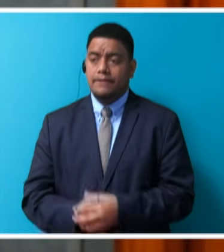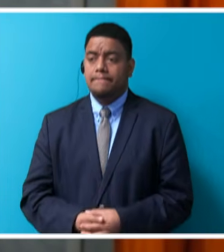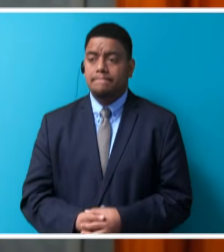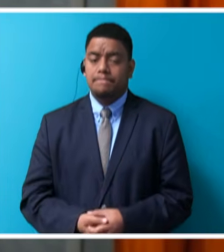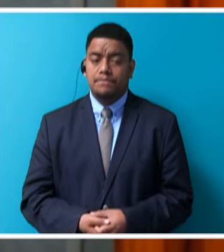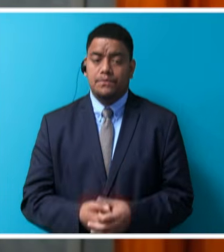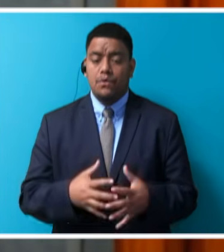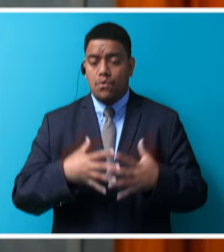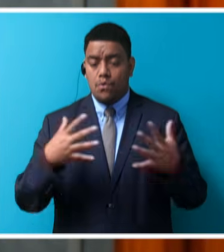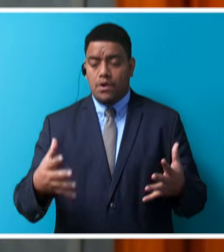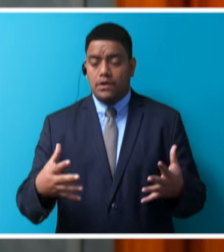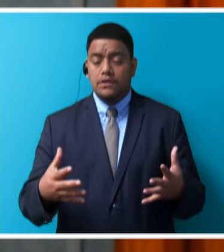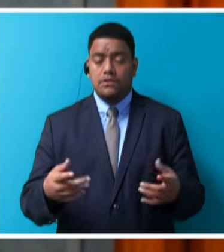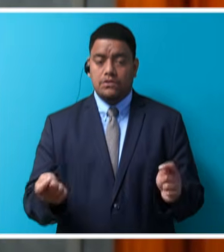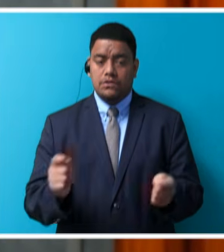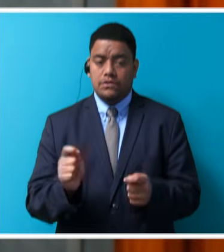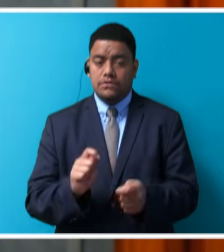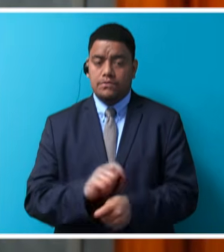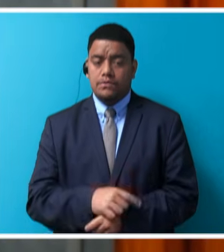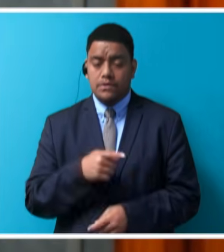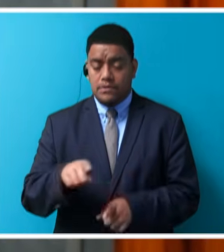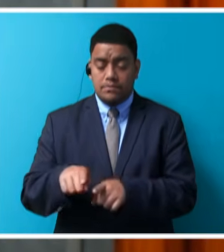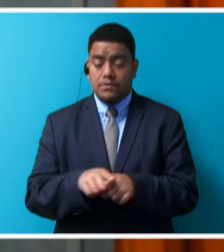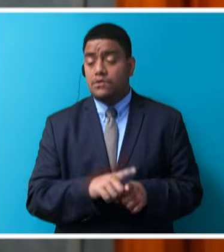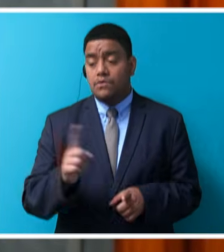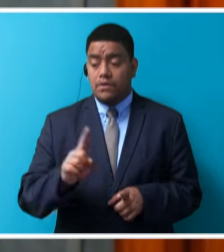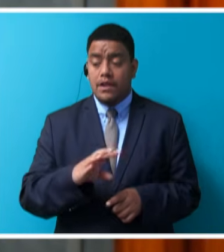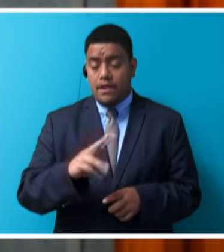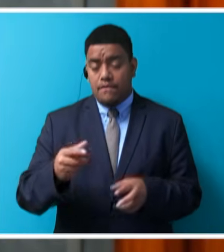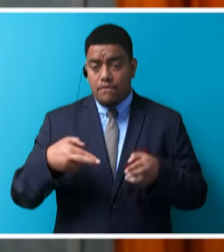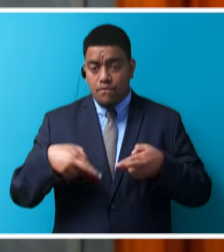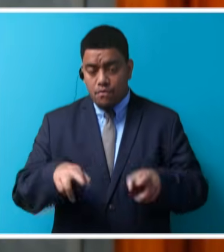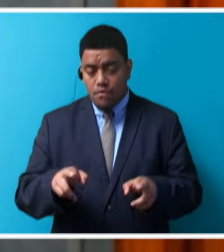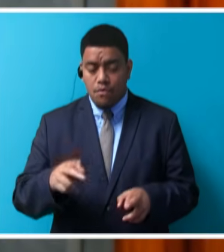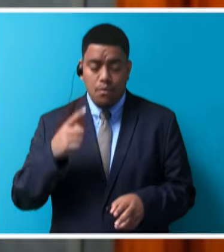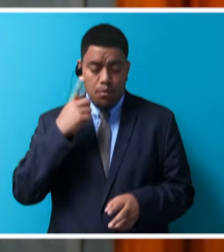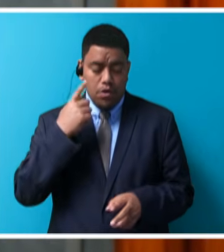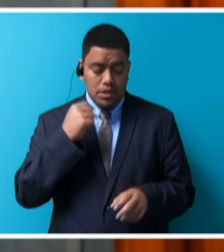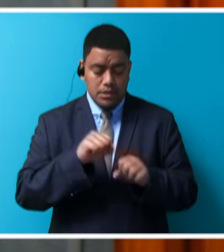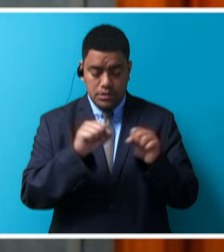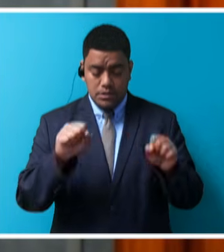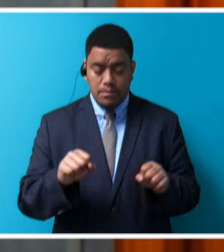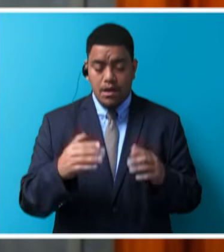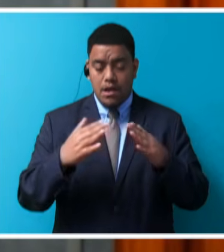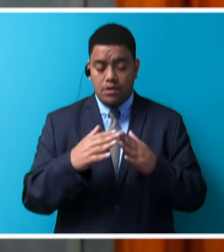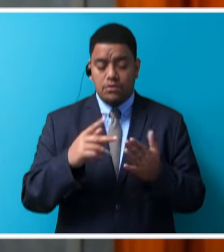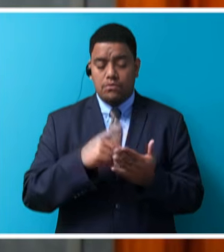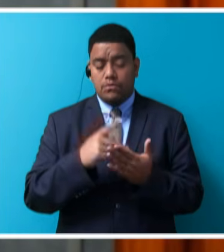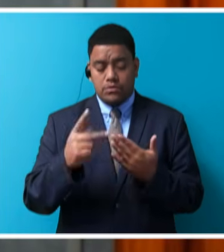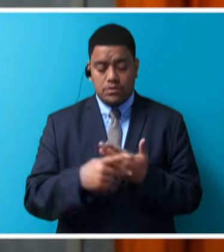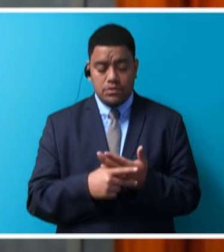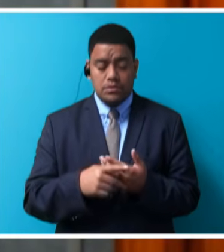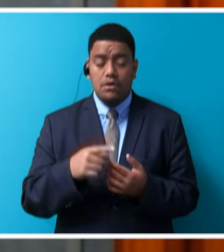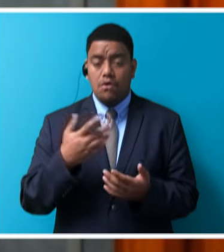for wider rural transformation. This means that every road, water system, housing project, or